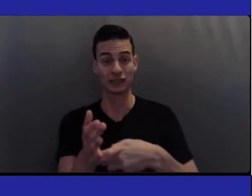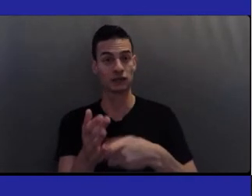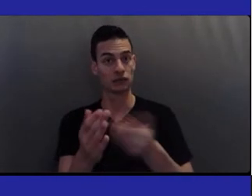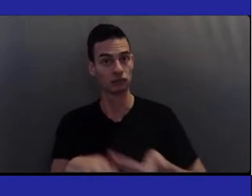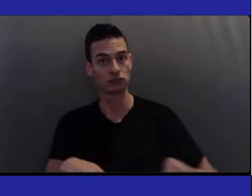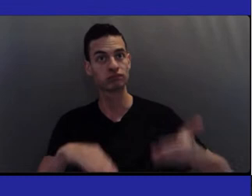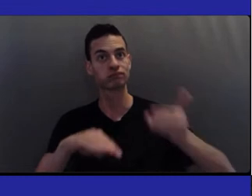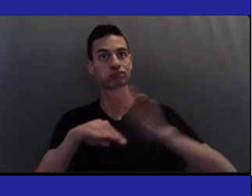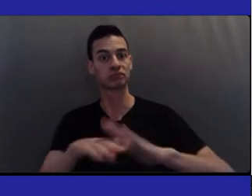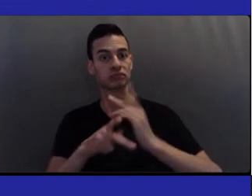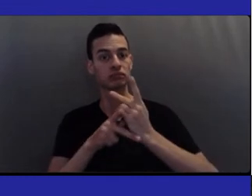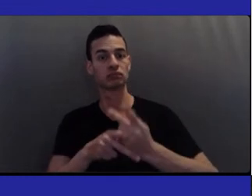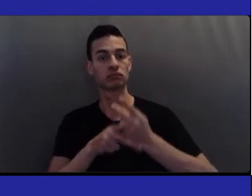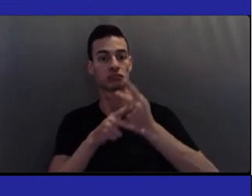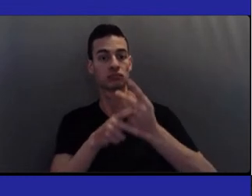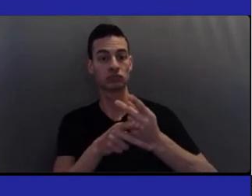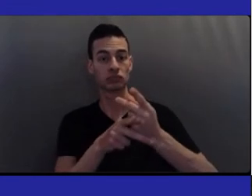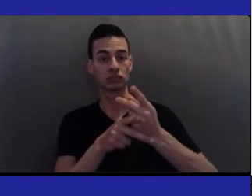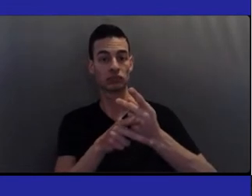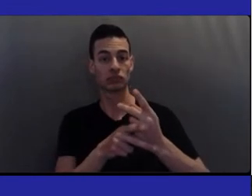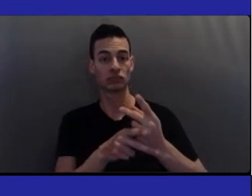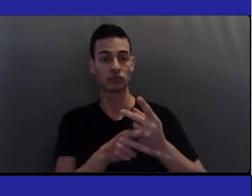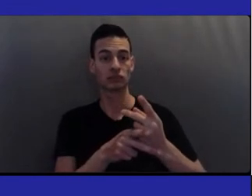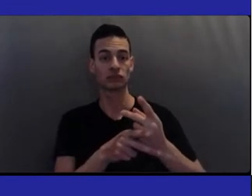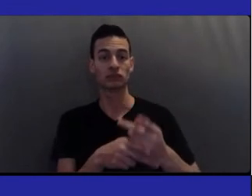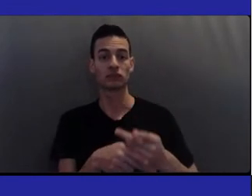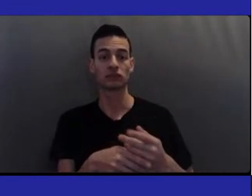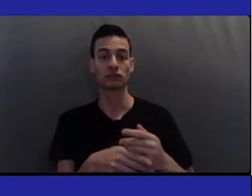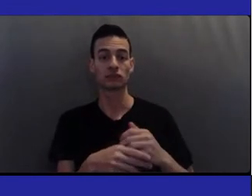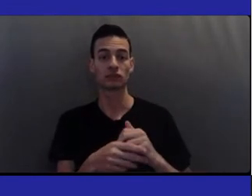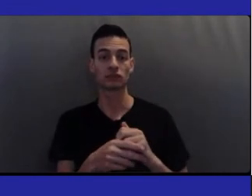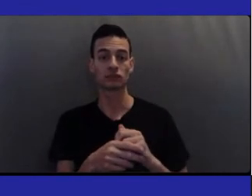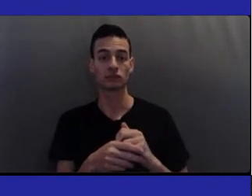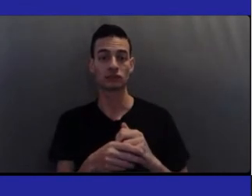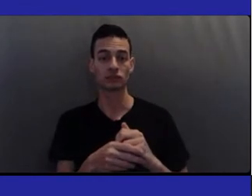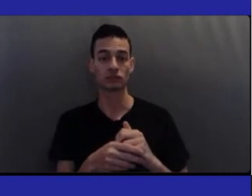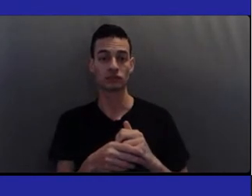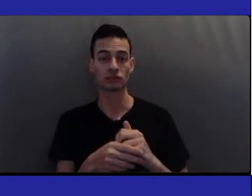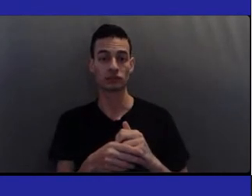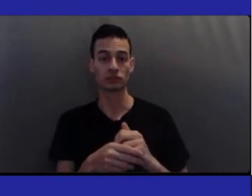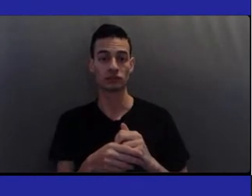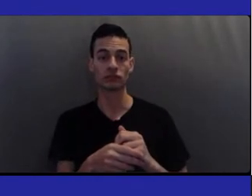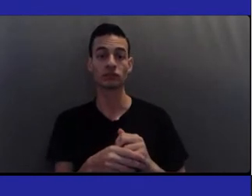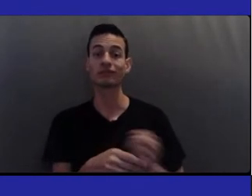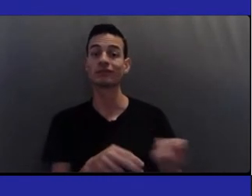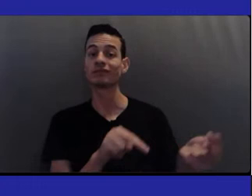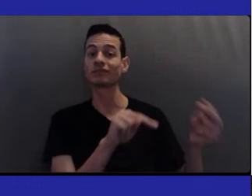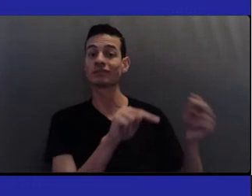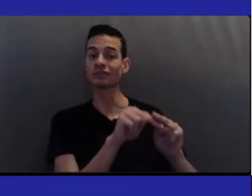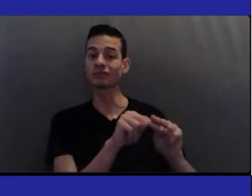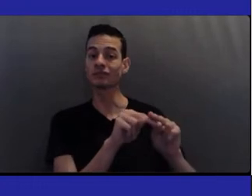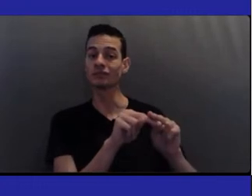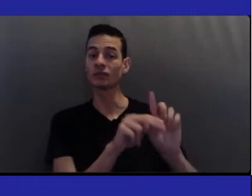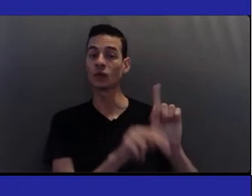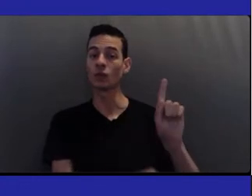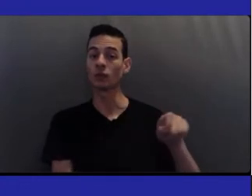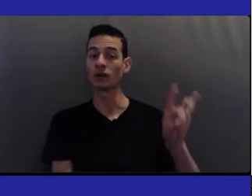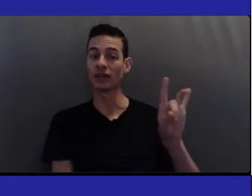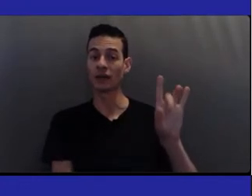outposted therapeutic housing units, which follows previously funding increases of